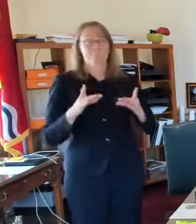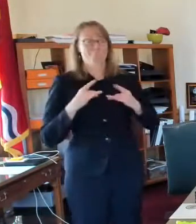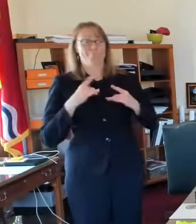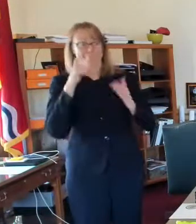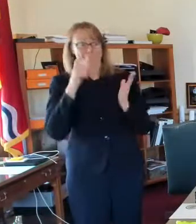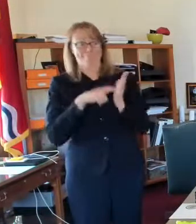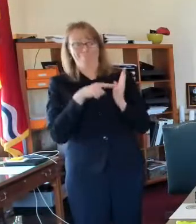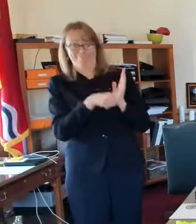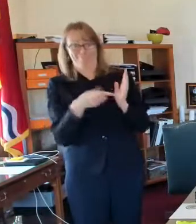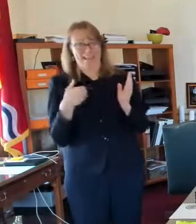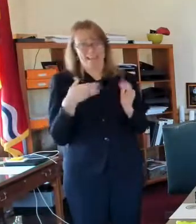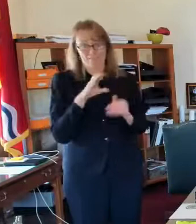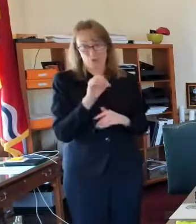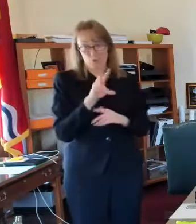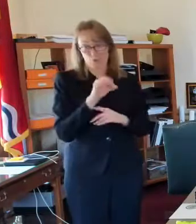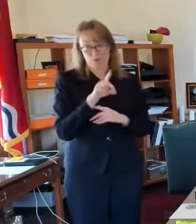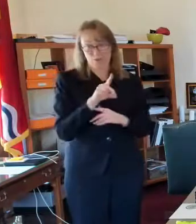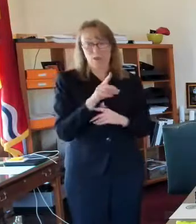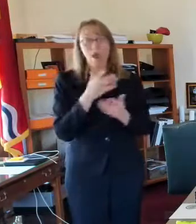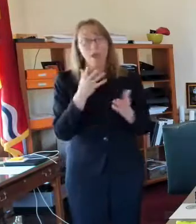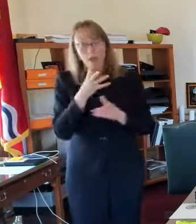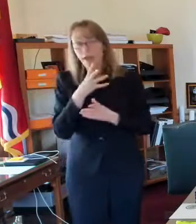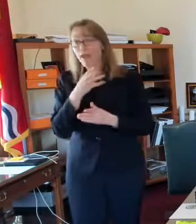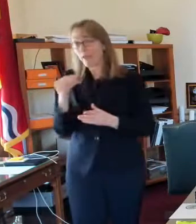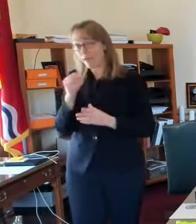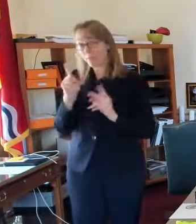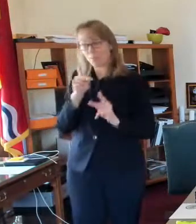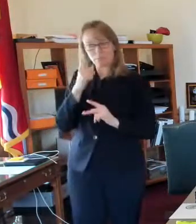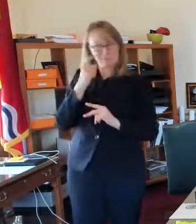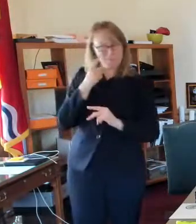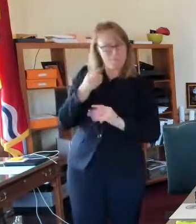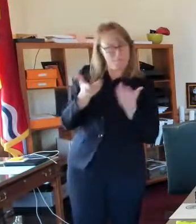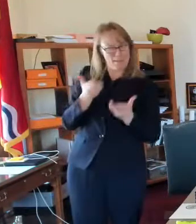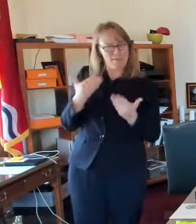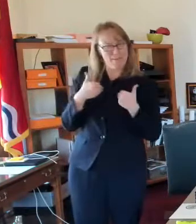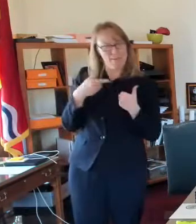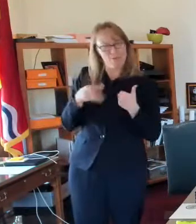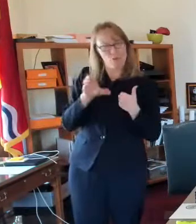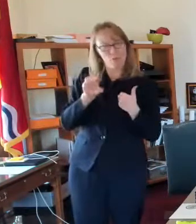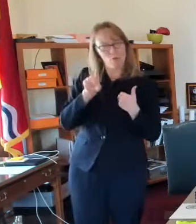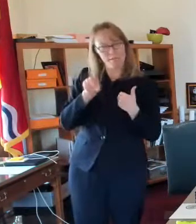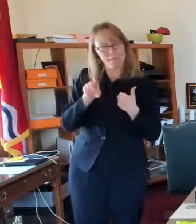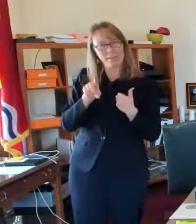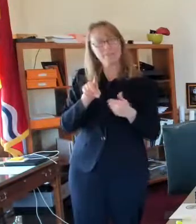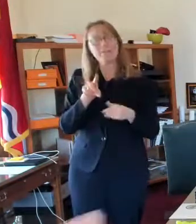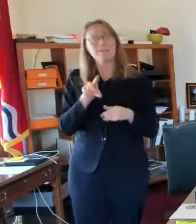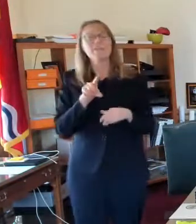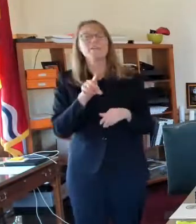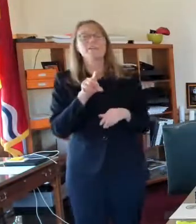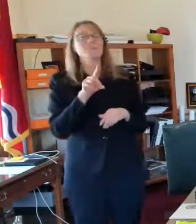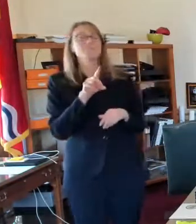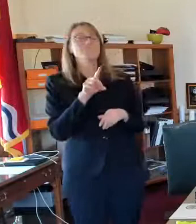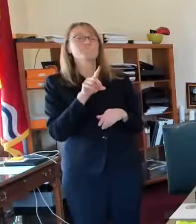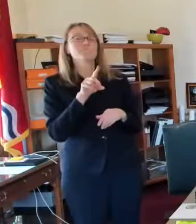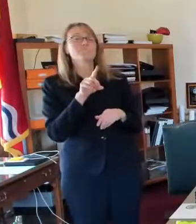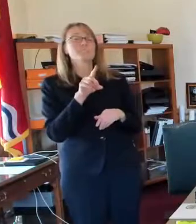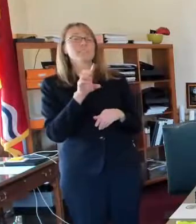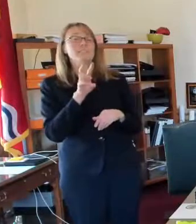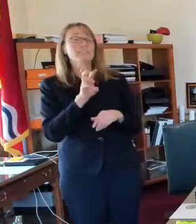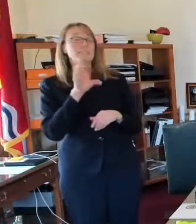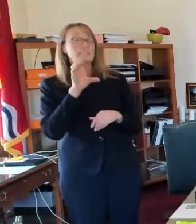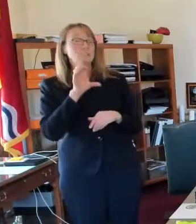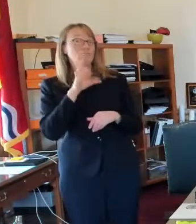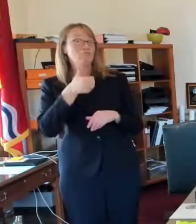the people that they suspected of having COVID, 610 people in the hospital 2 days ago. These numbers